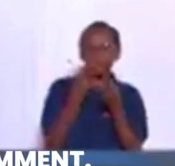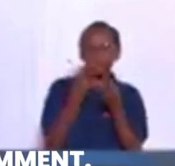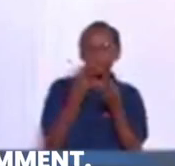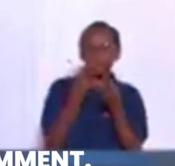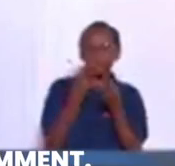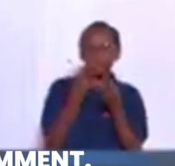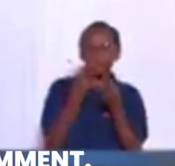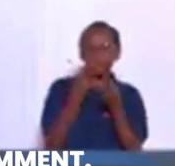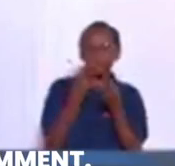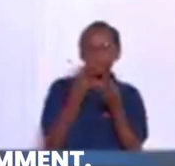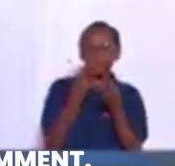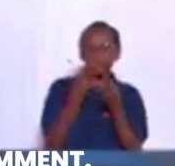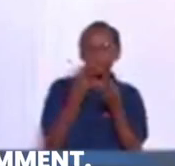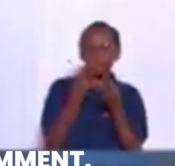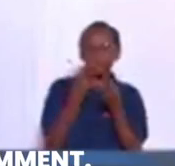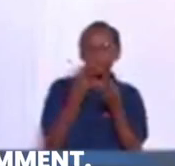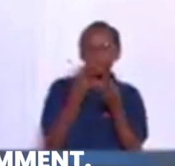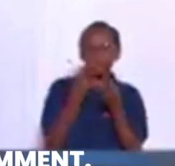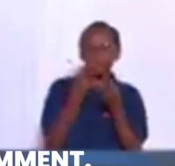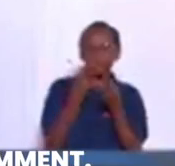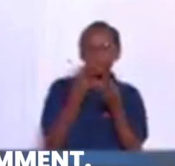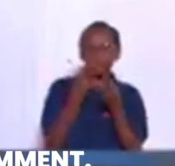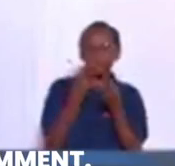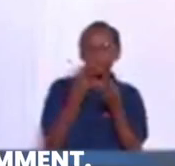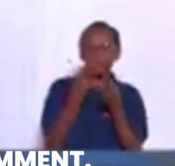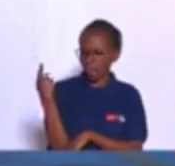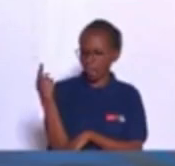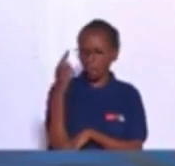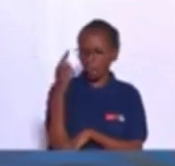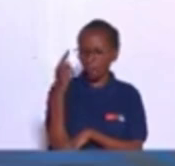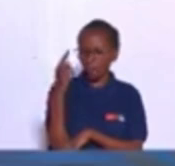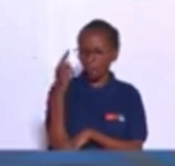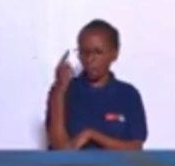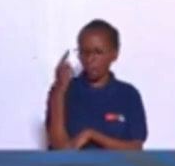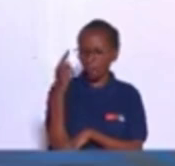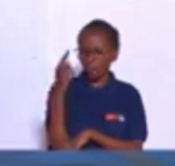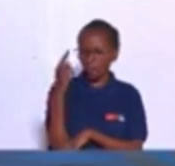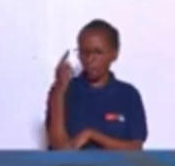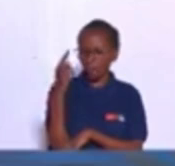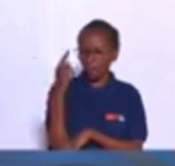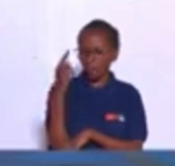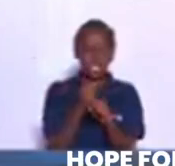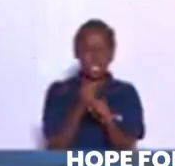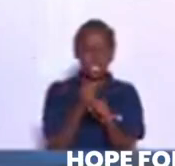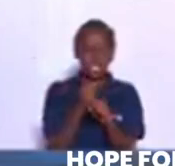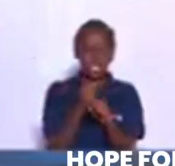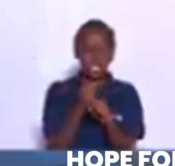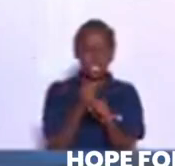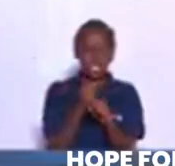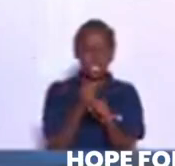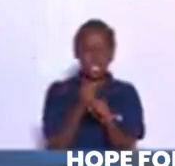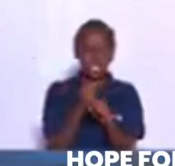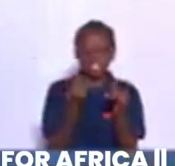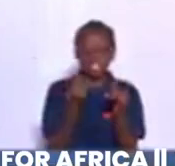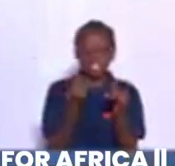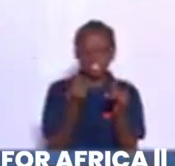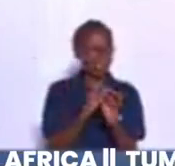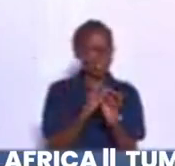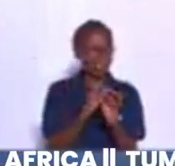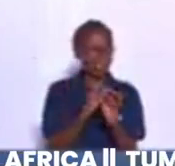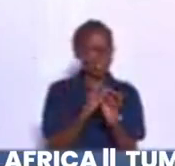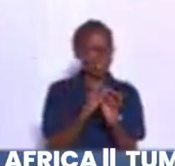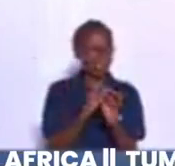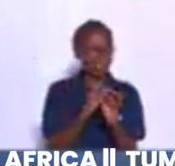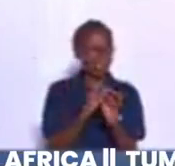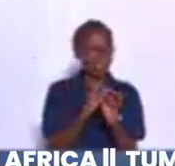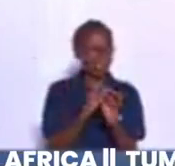been following some couple for about 50 years. So it's not an easy job. So when you